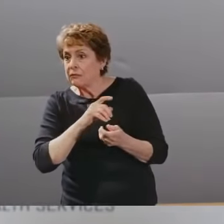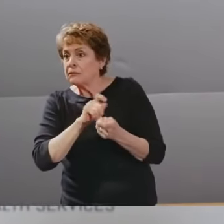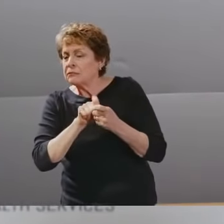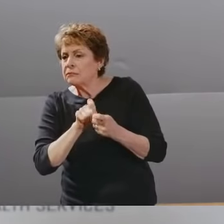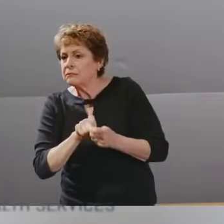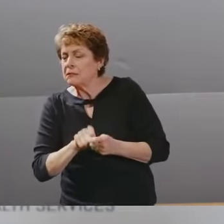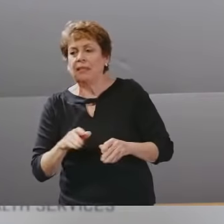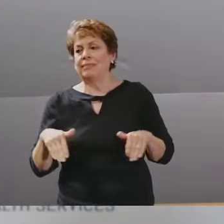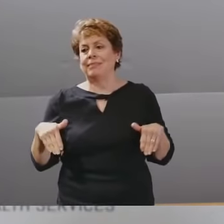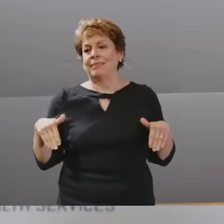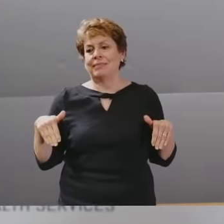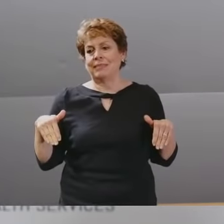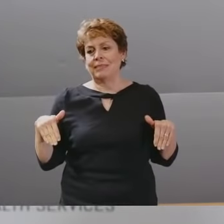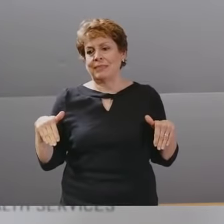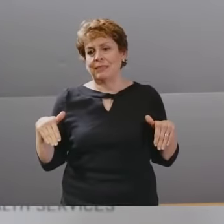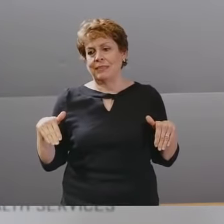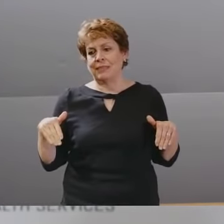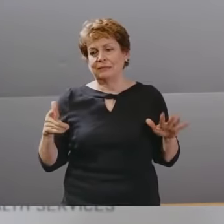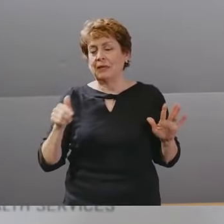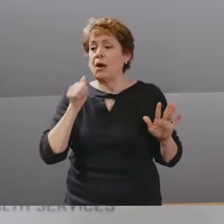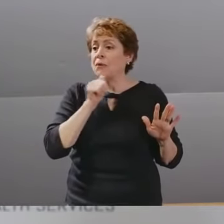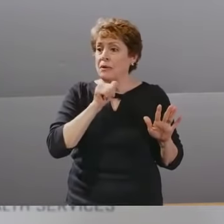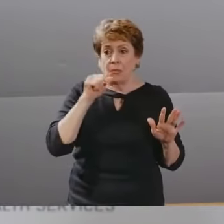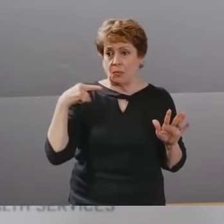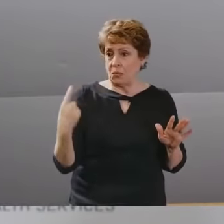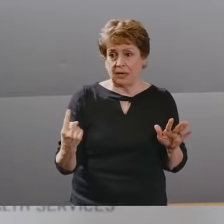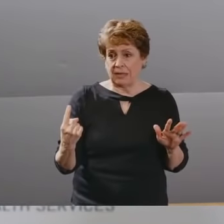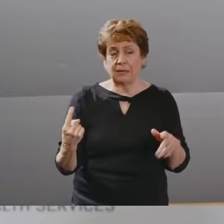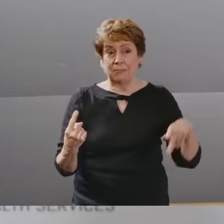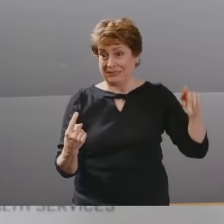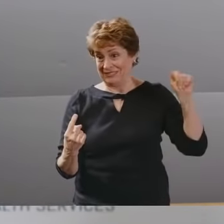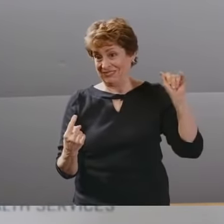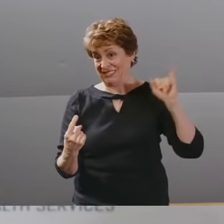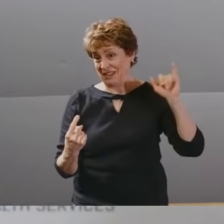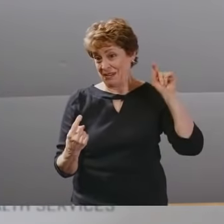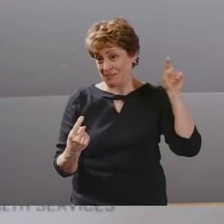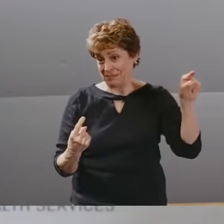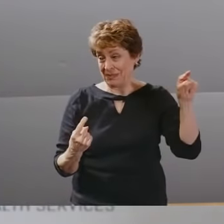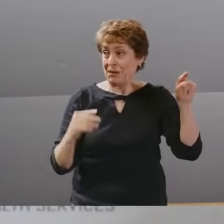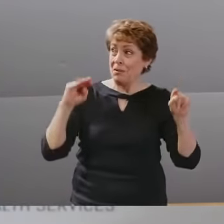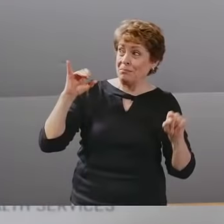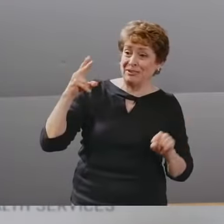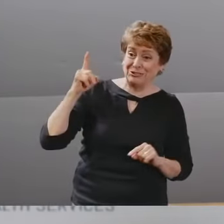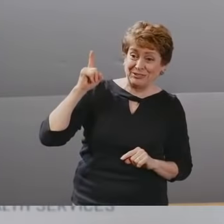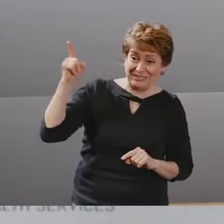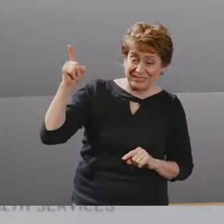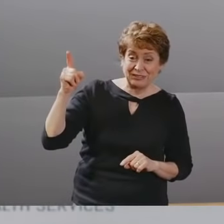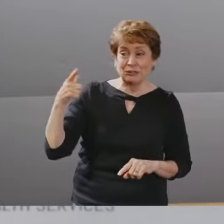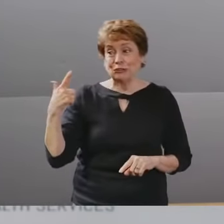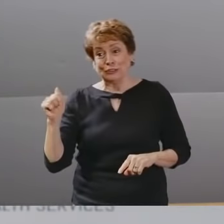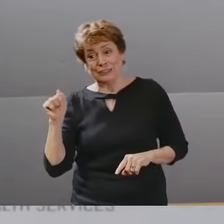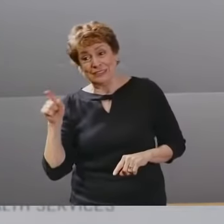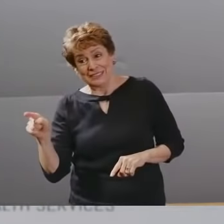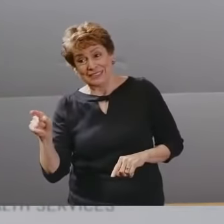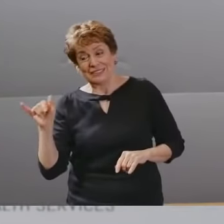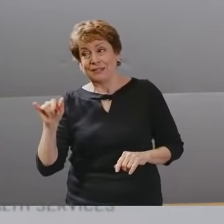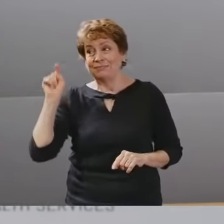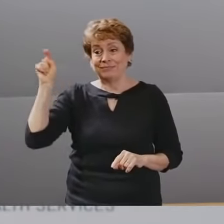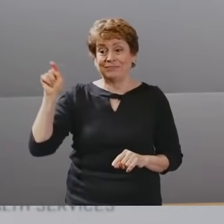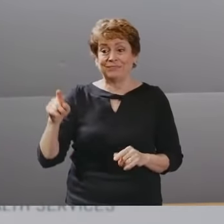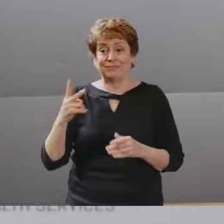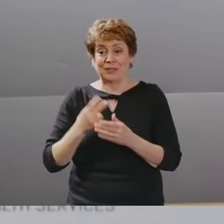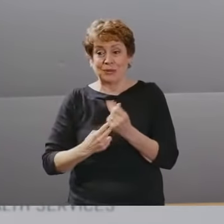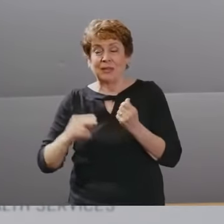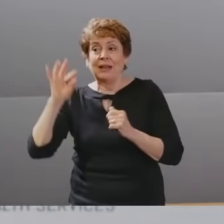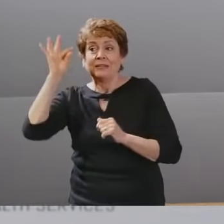think, also in Pennsylvania, Michigan, and Georgia, both at state and federal level. I do think